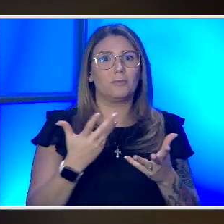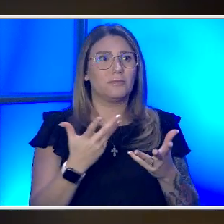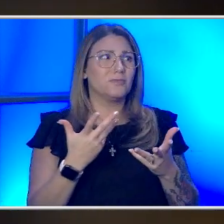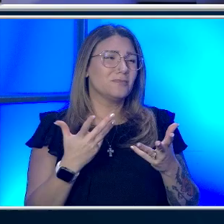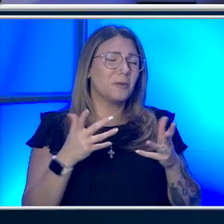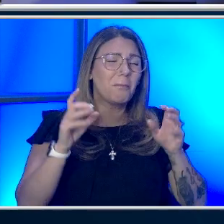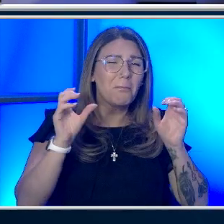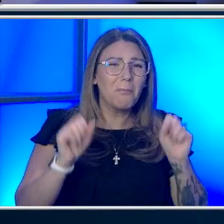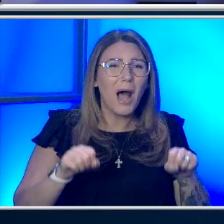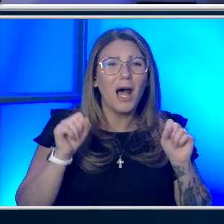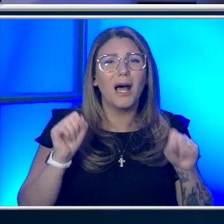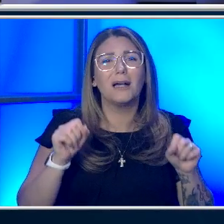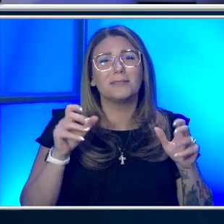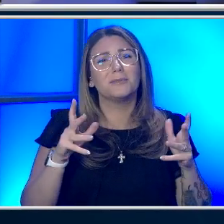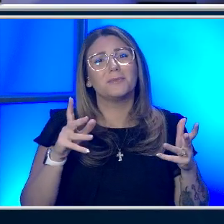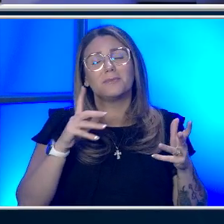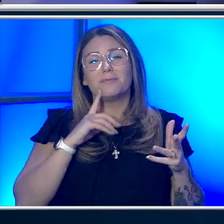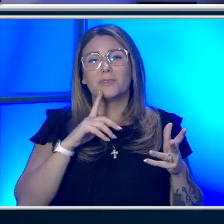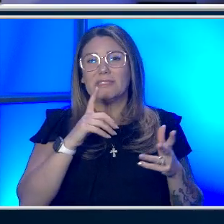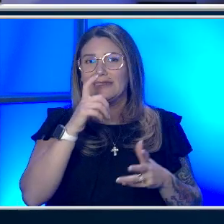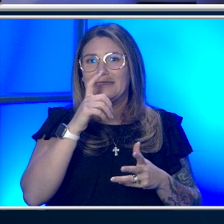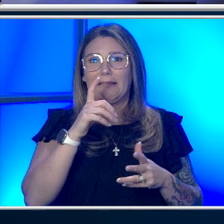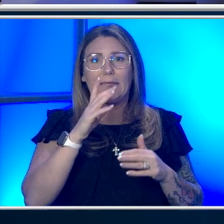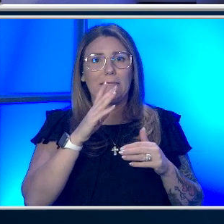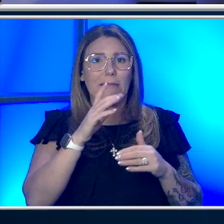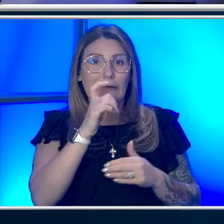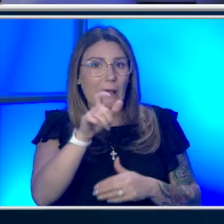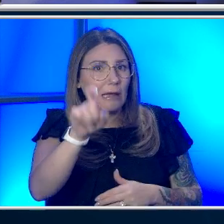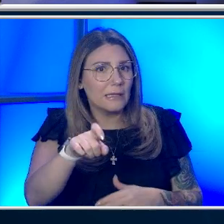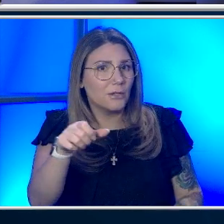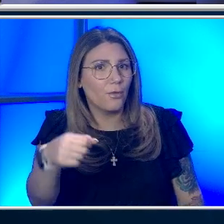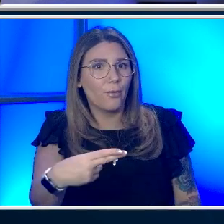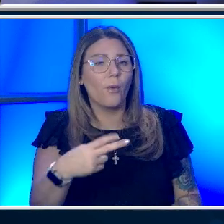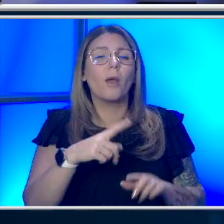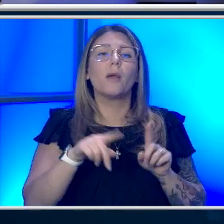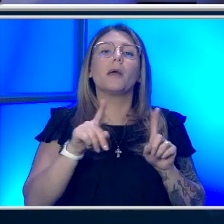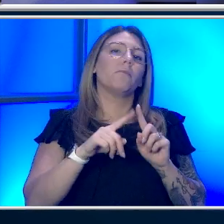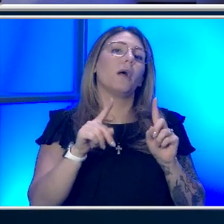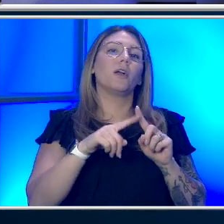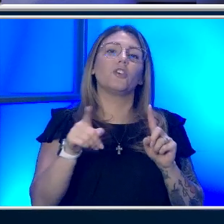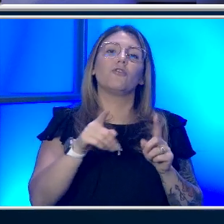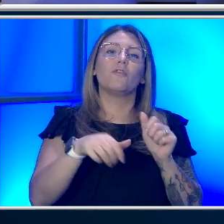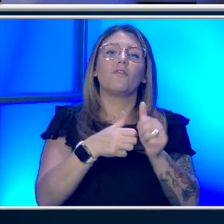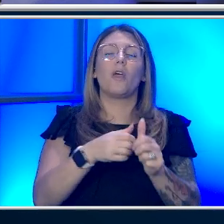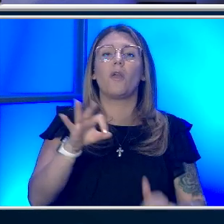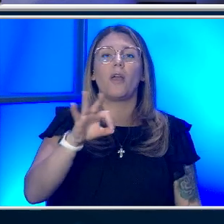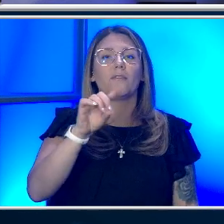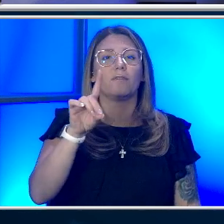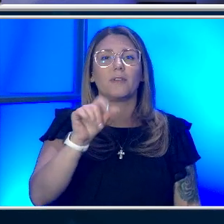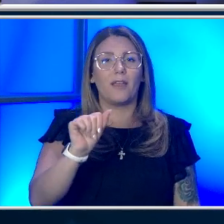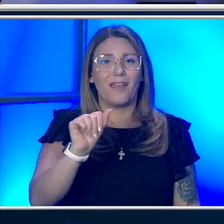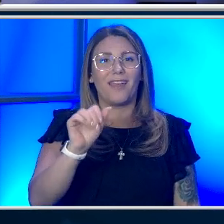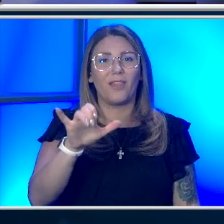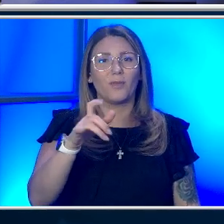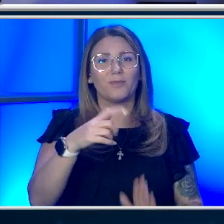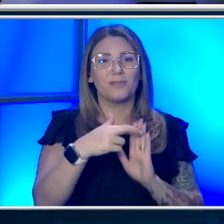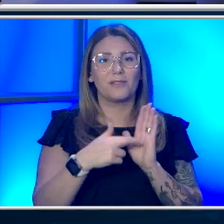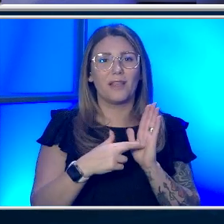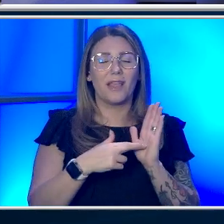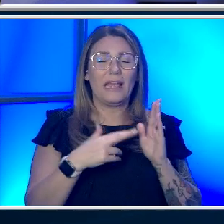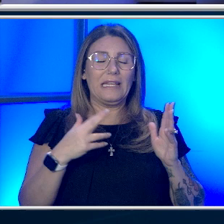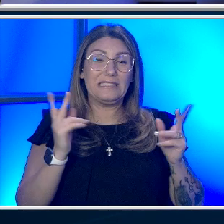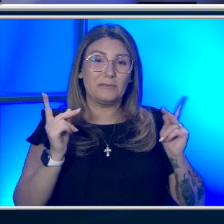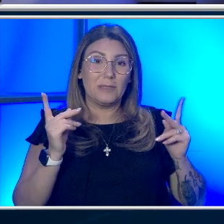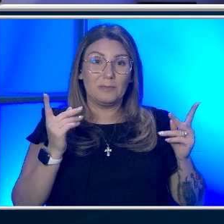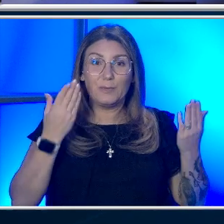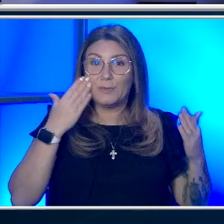costs. Of course, but you're also following FDA guidelines, and we certainly appreciate that. And I don't think a lot of people knew that you have to have